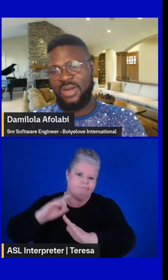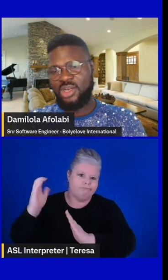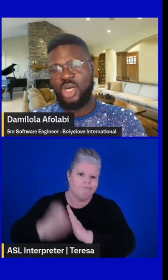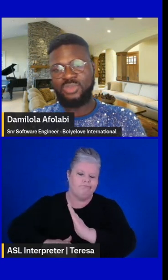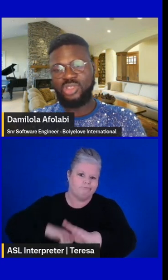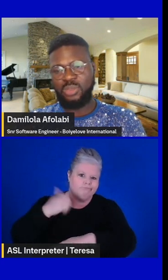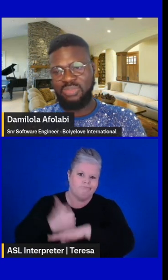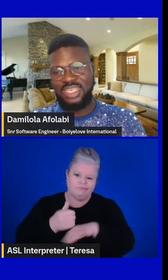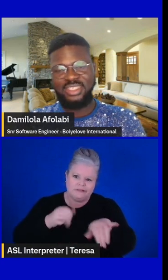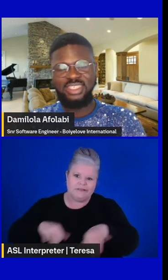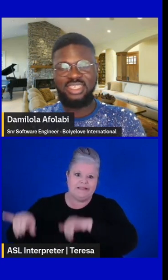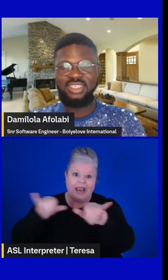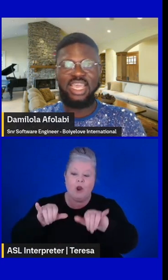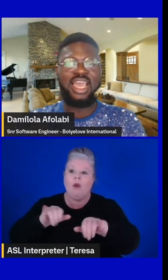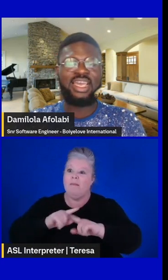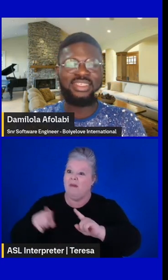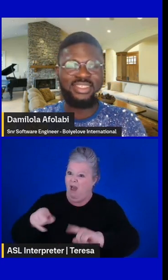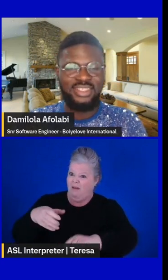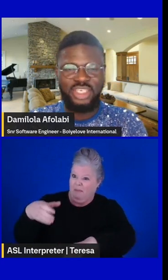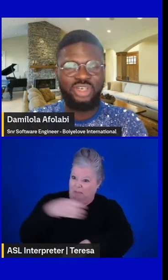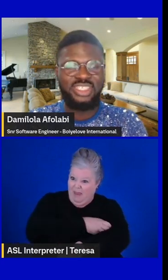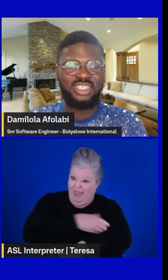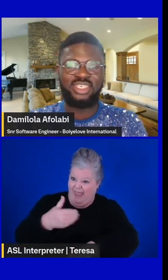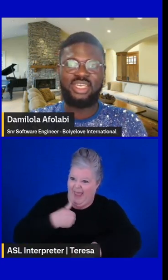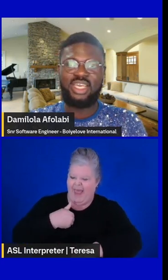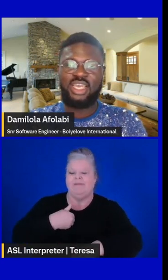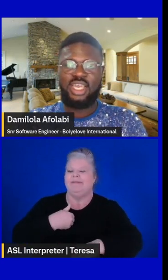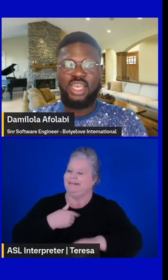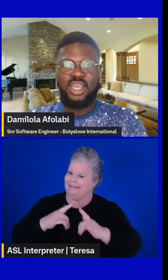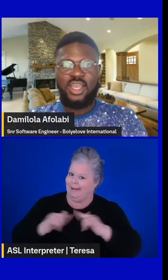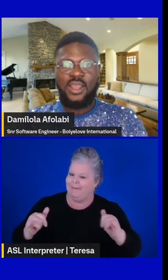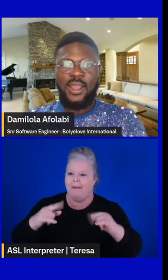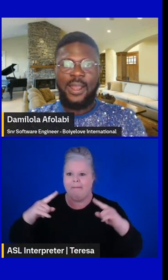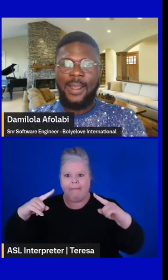its power comes complexities and security